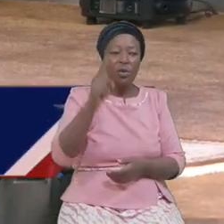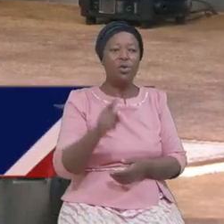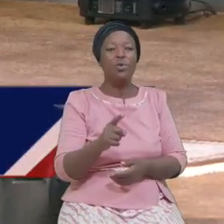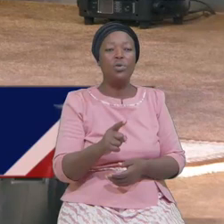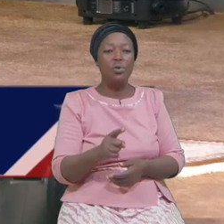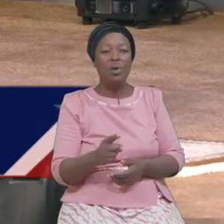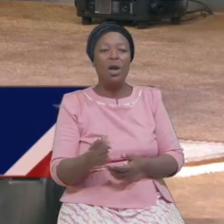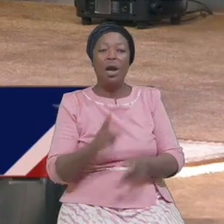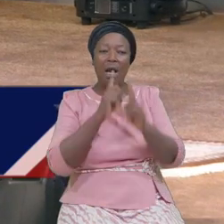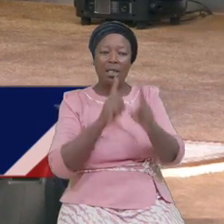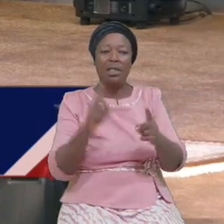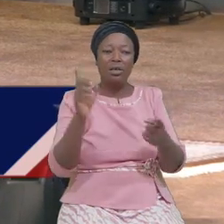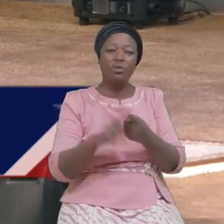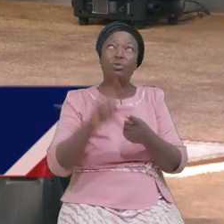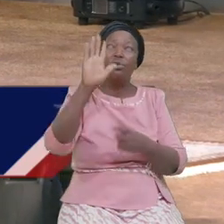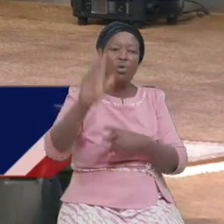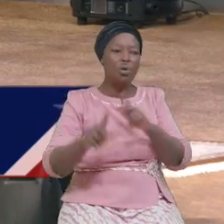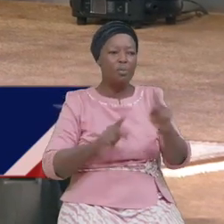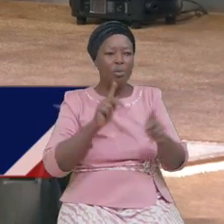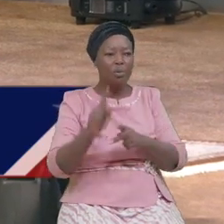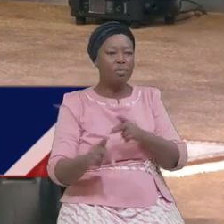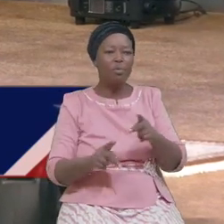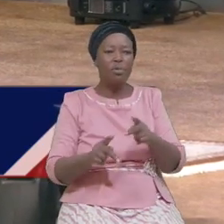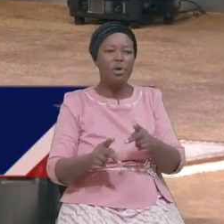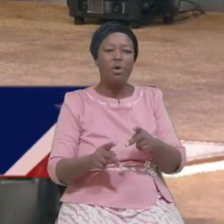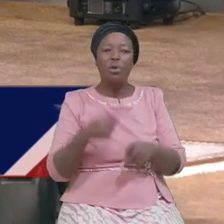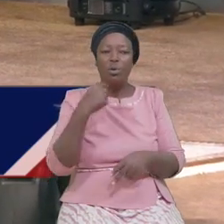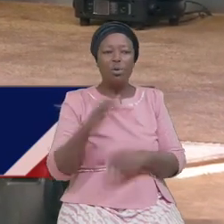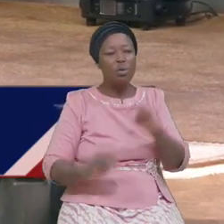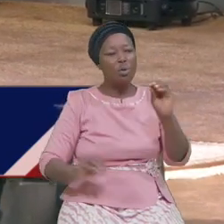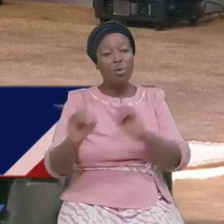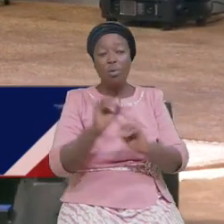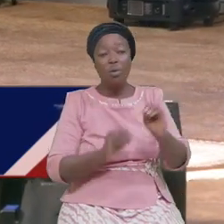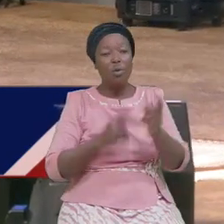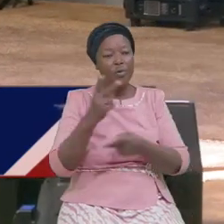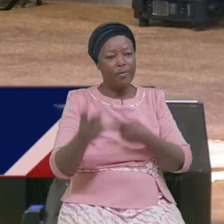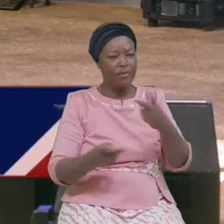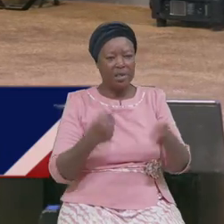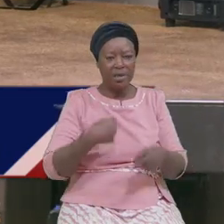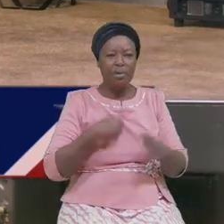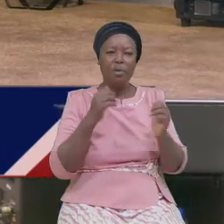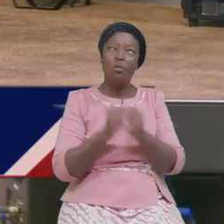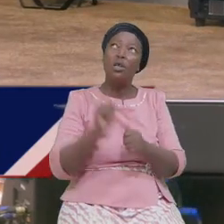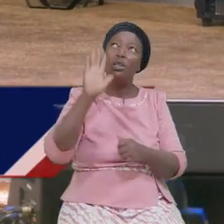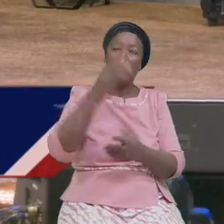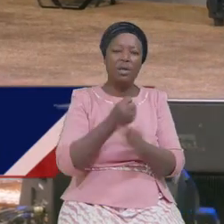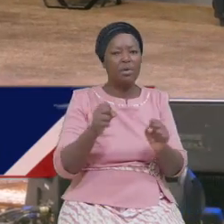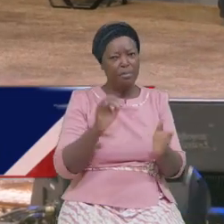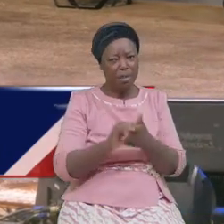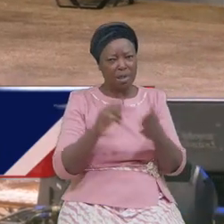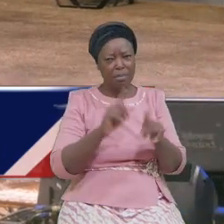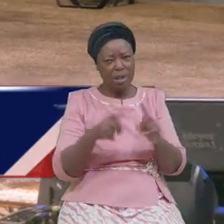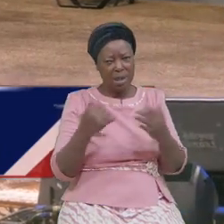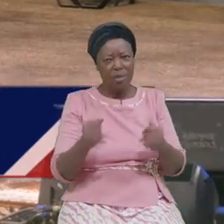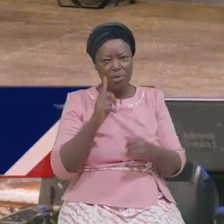unto thy people, O visit me with thy salvation. But already you are saved.